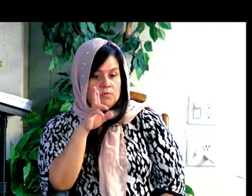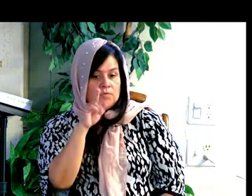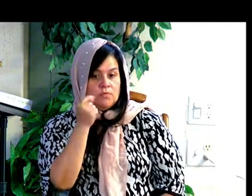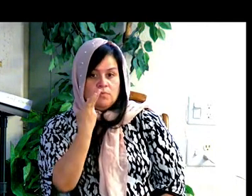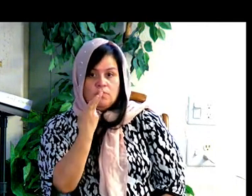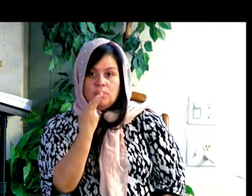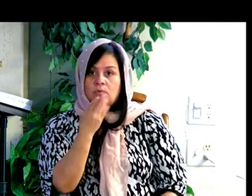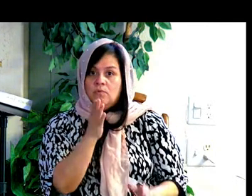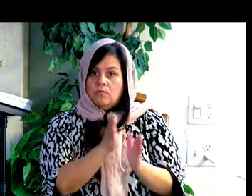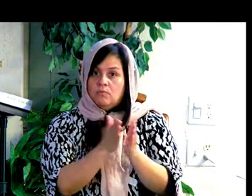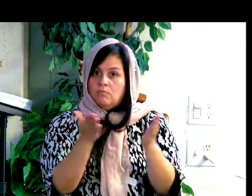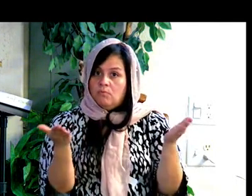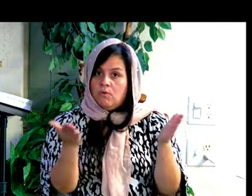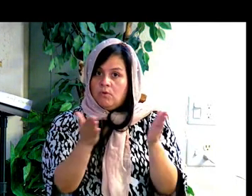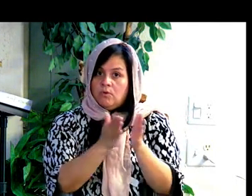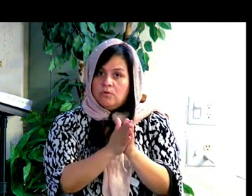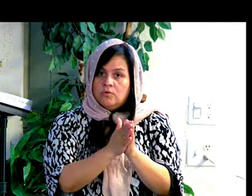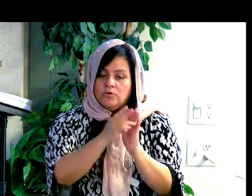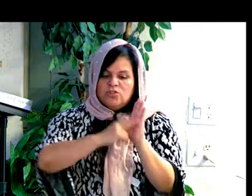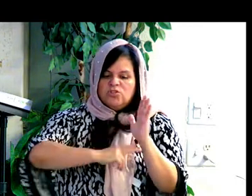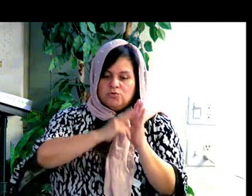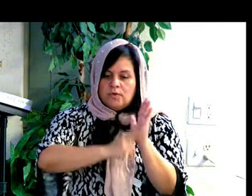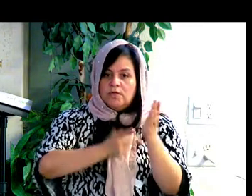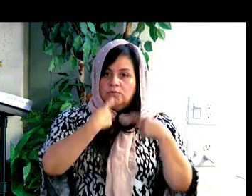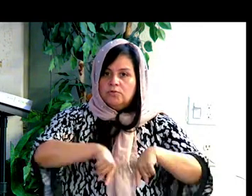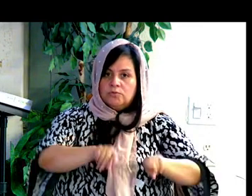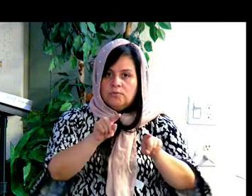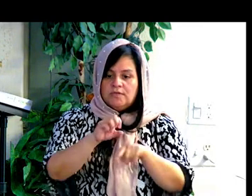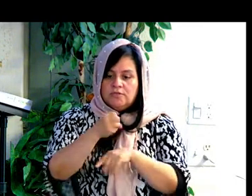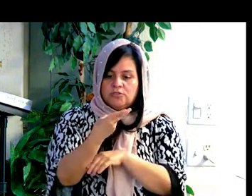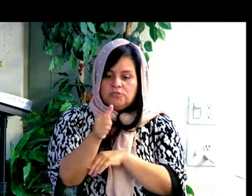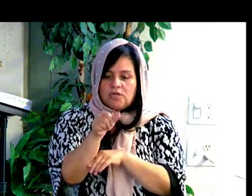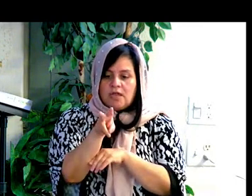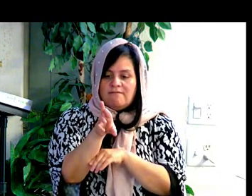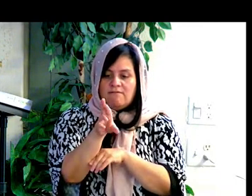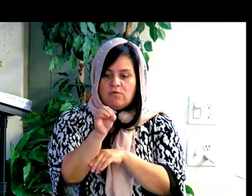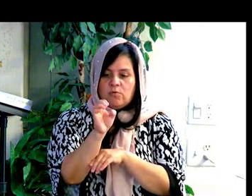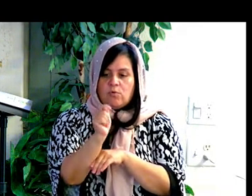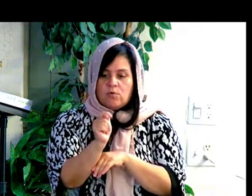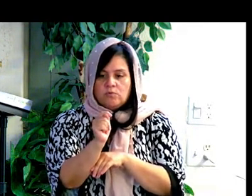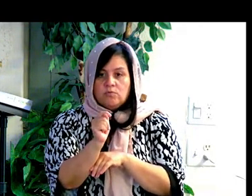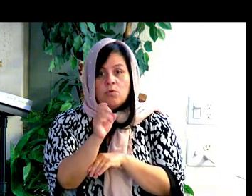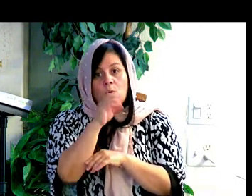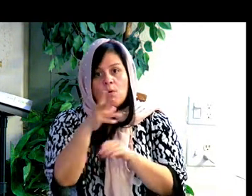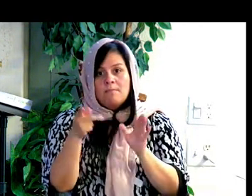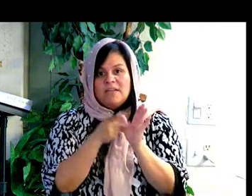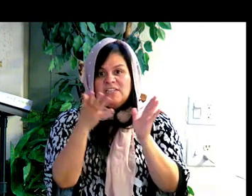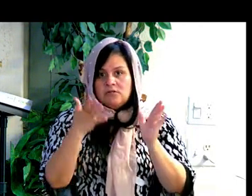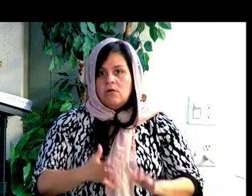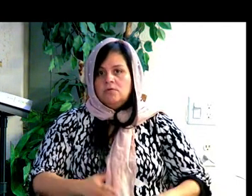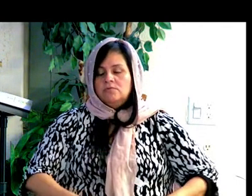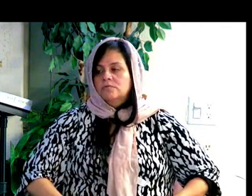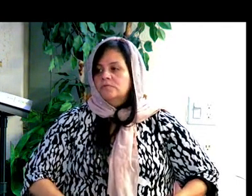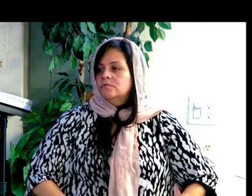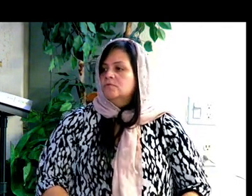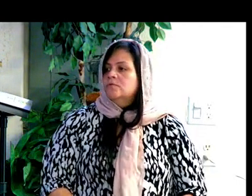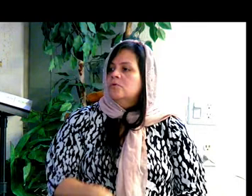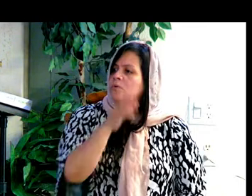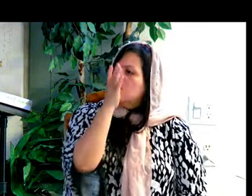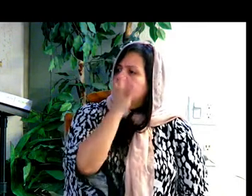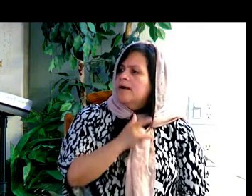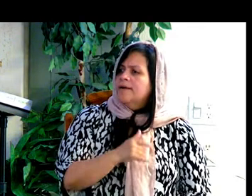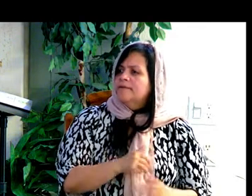Shavuot. Se lee el libro de Ruth durante Shavuot o Pentecostés. Because, remember, she goes to the